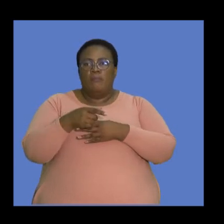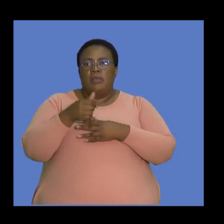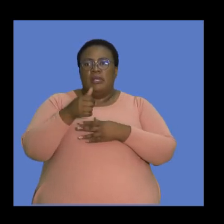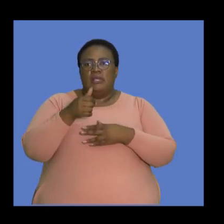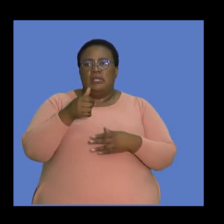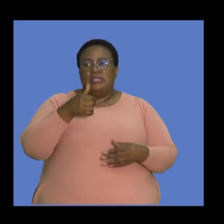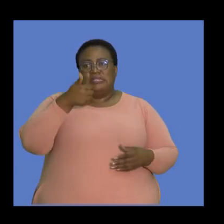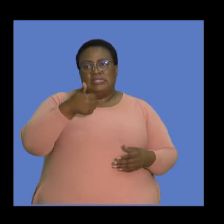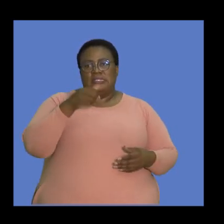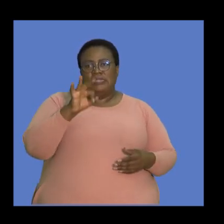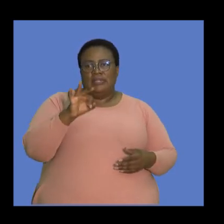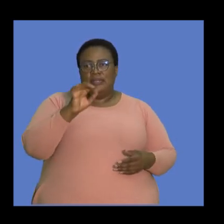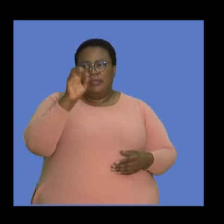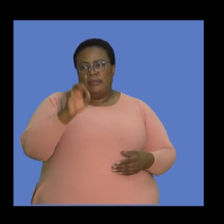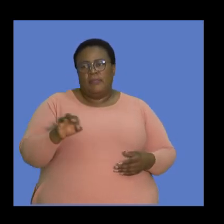me